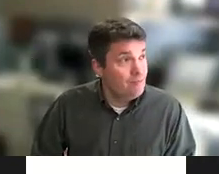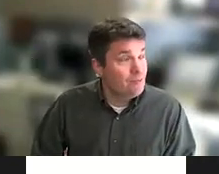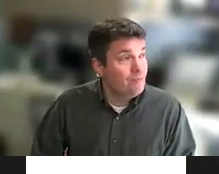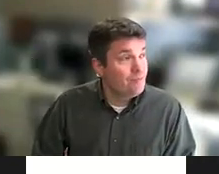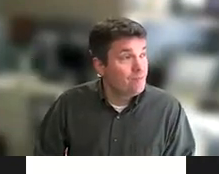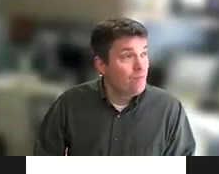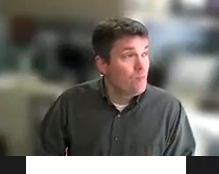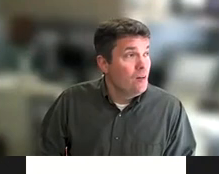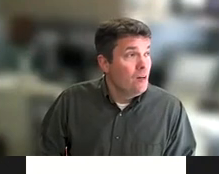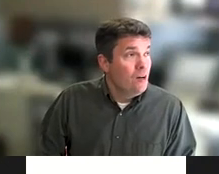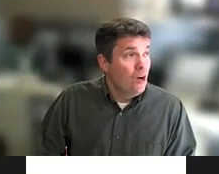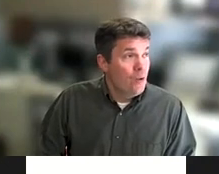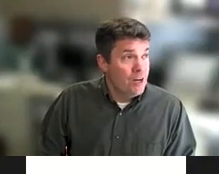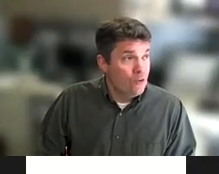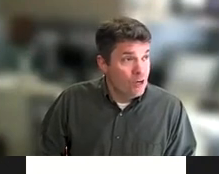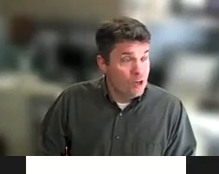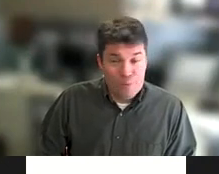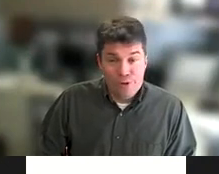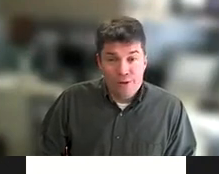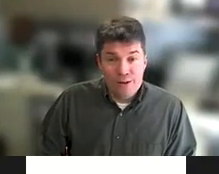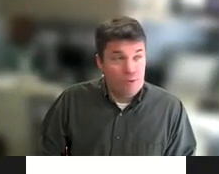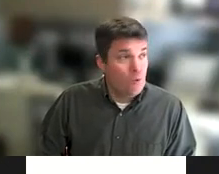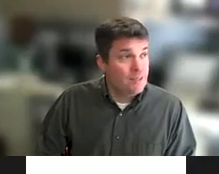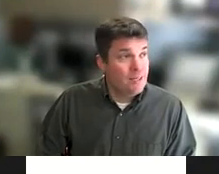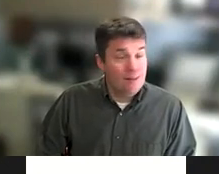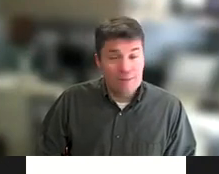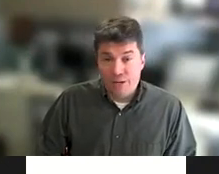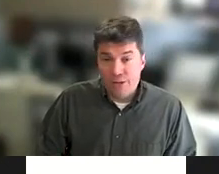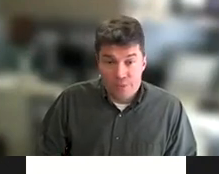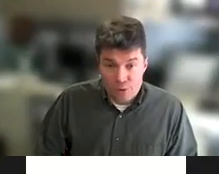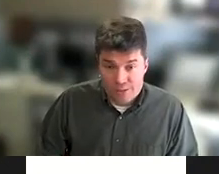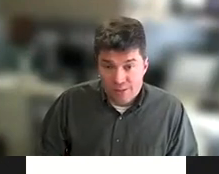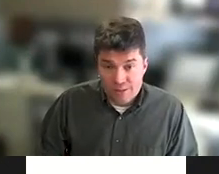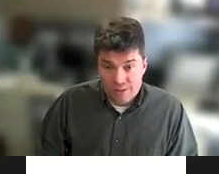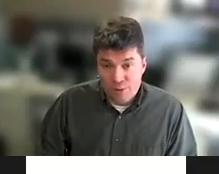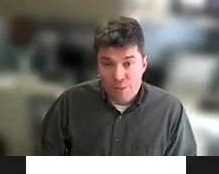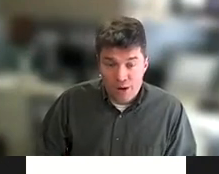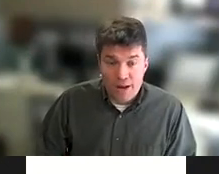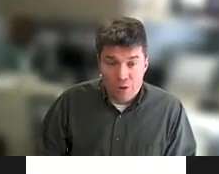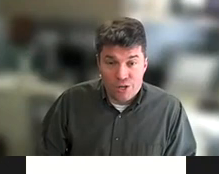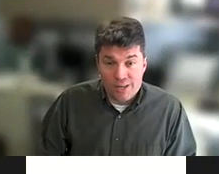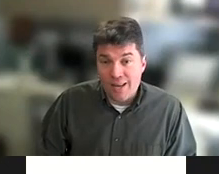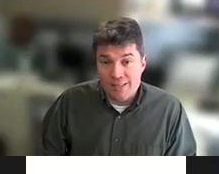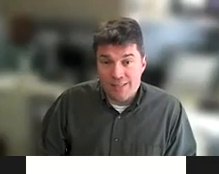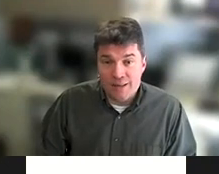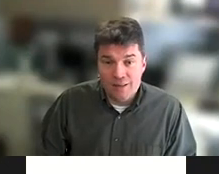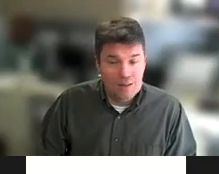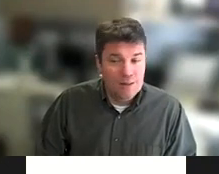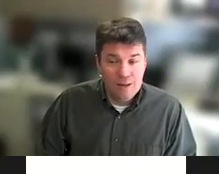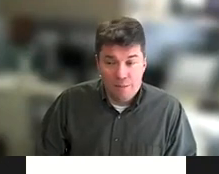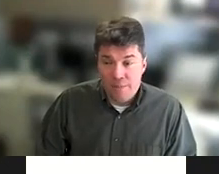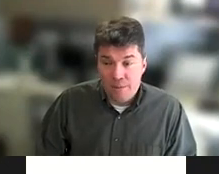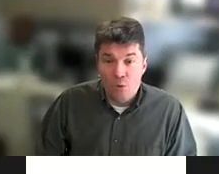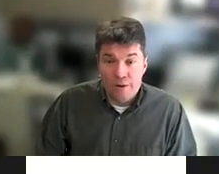like that. So, arrange for an interpreter if requested, especially if the person's primary language is